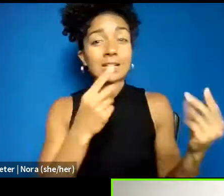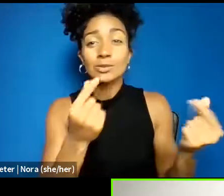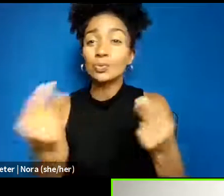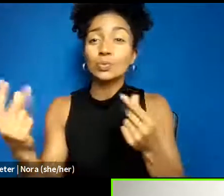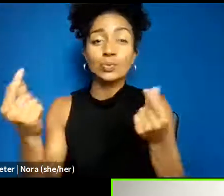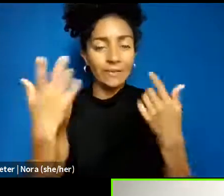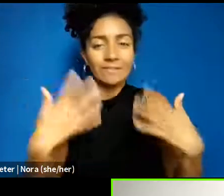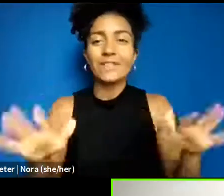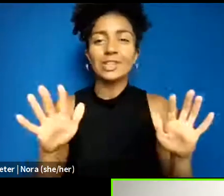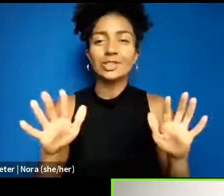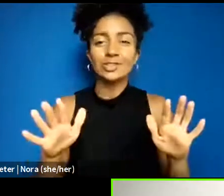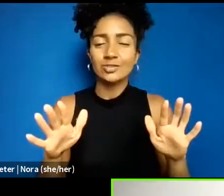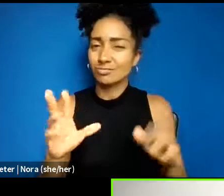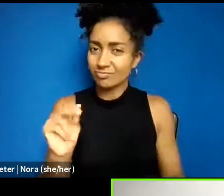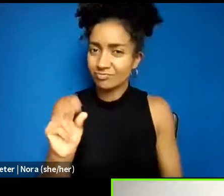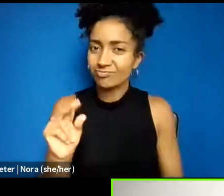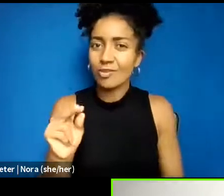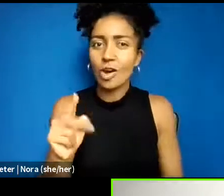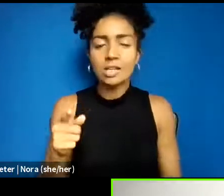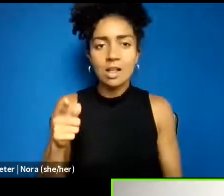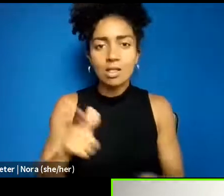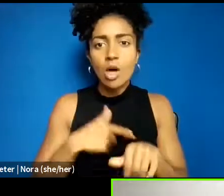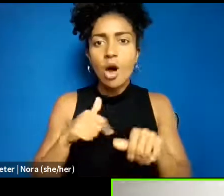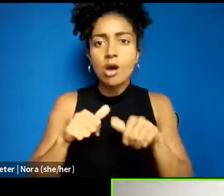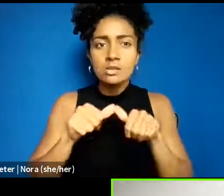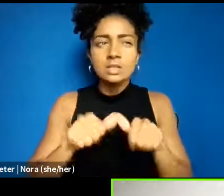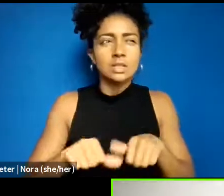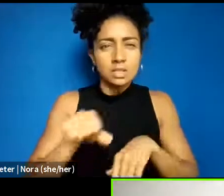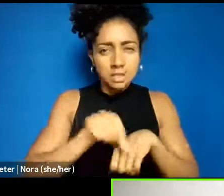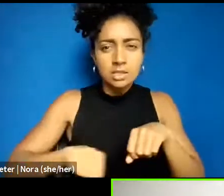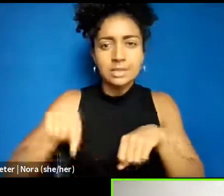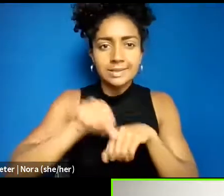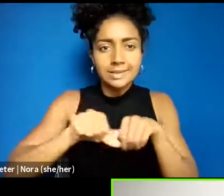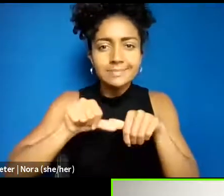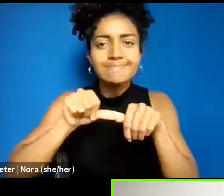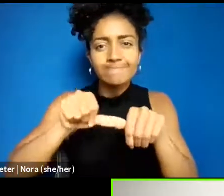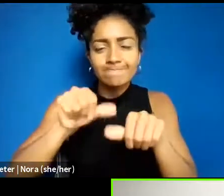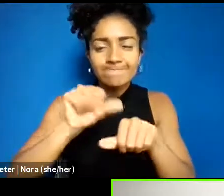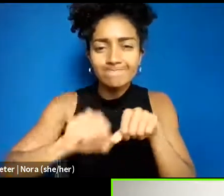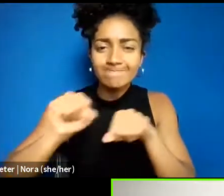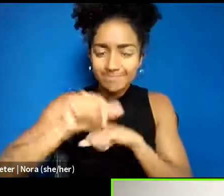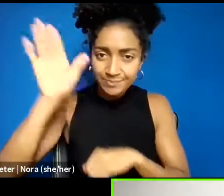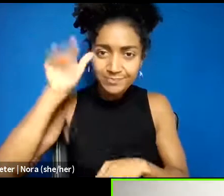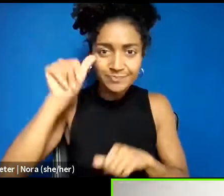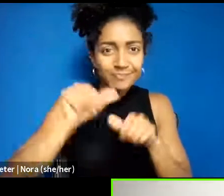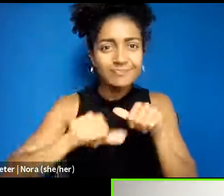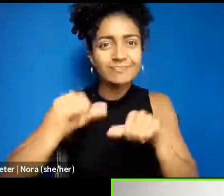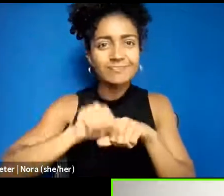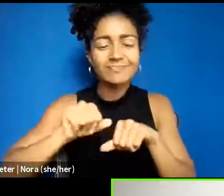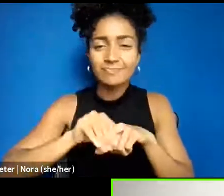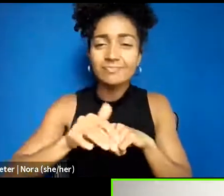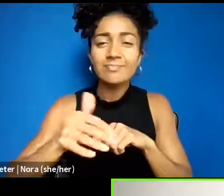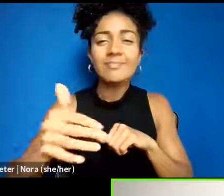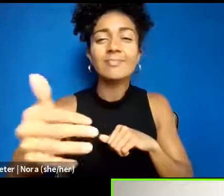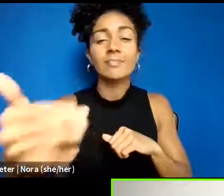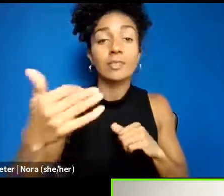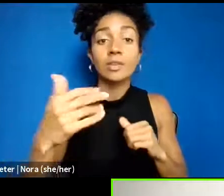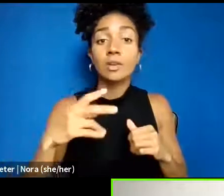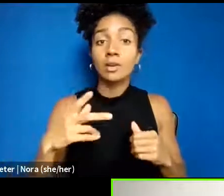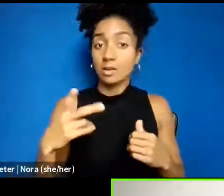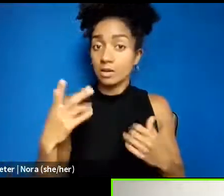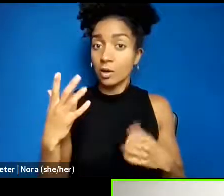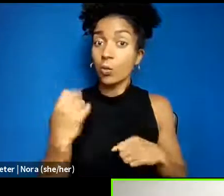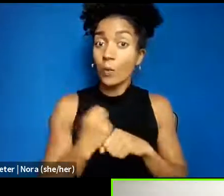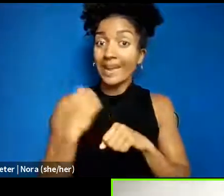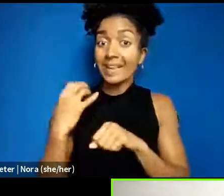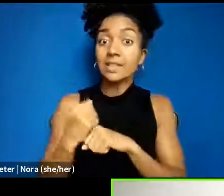be termed wins, are incremental. And I think even taking a moment to celebrate those incremental wins is